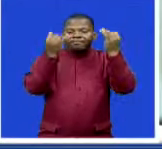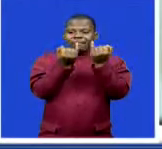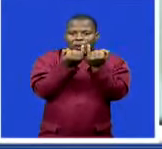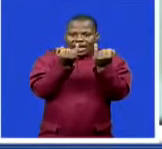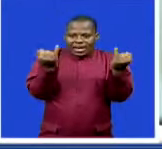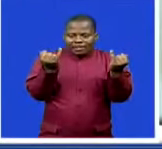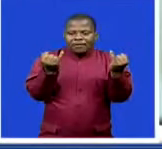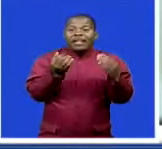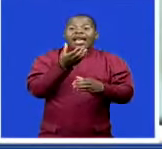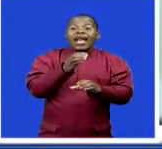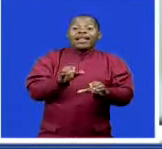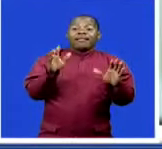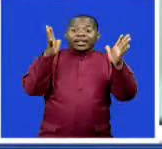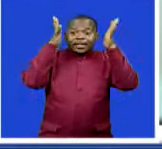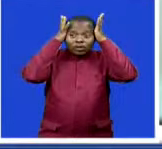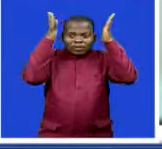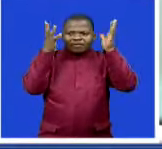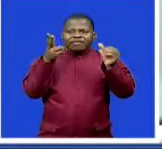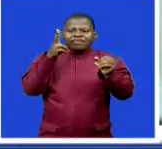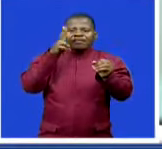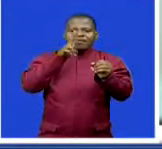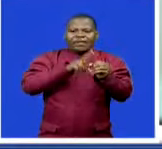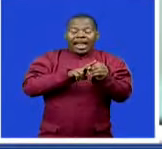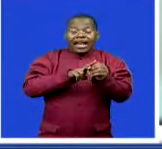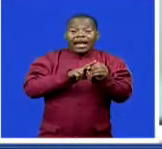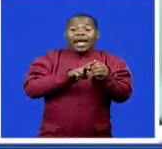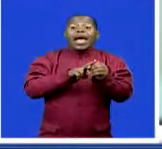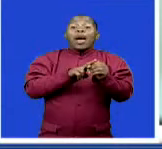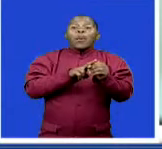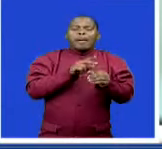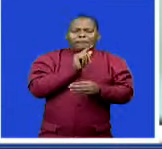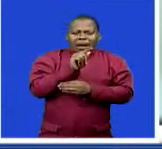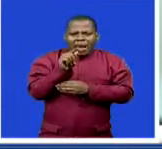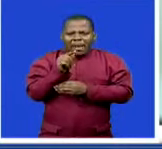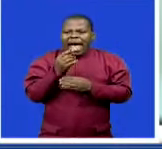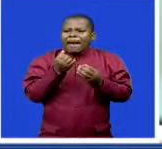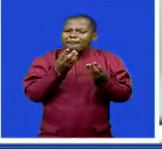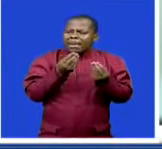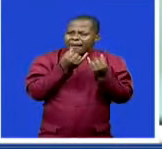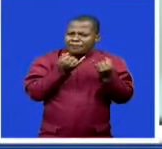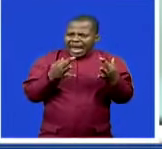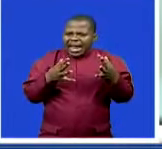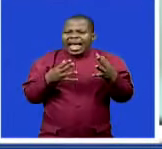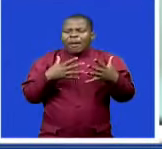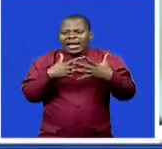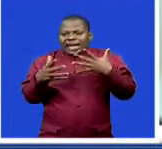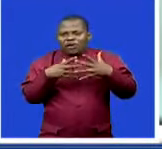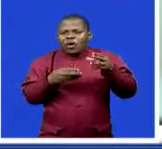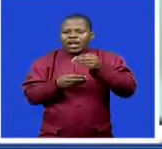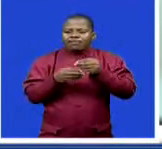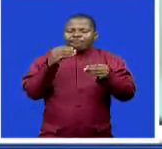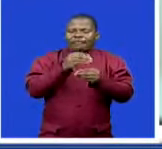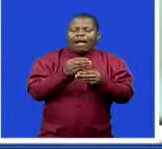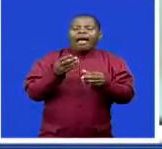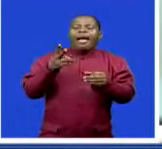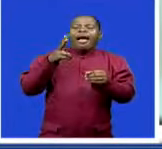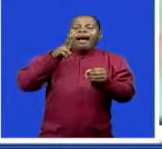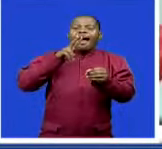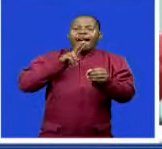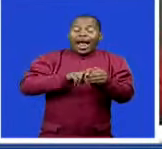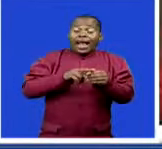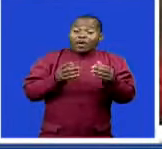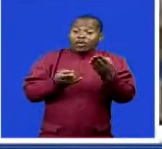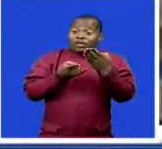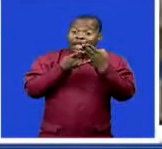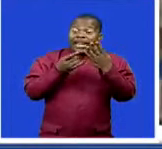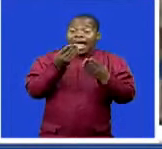that the event was about counting the cost and mapping the way forward to resuscitating the country's already fragile economy.